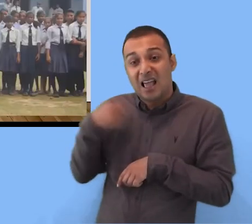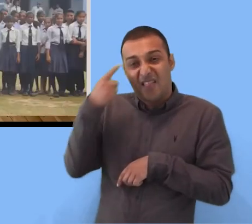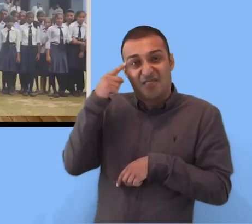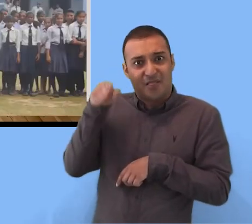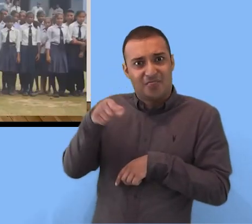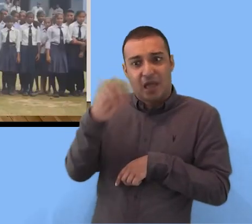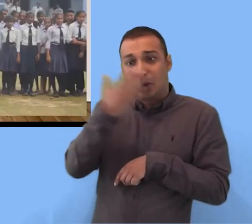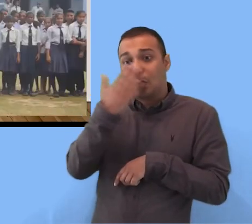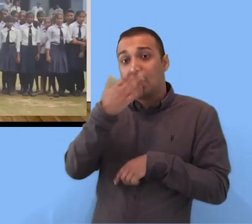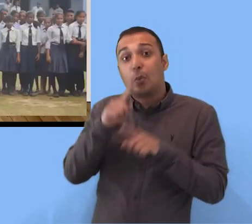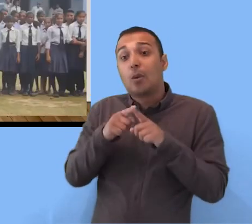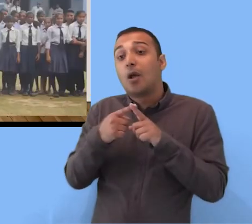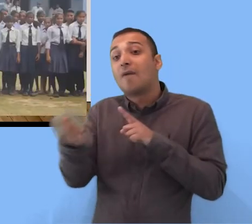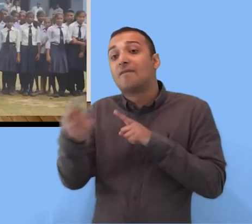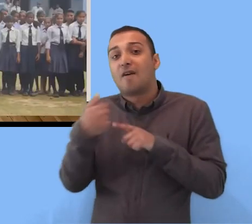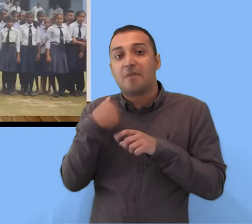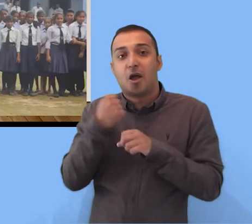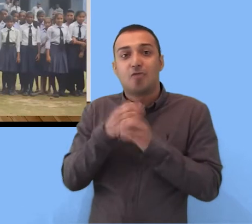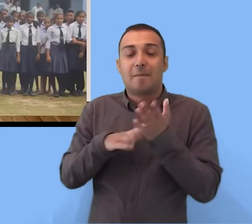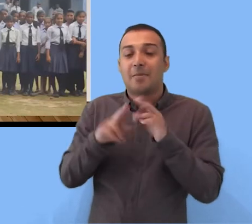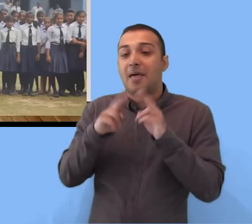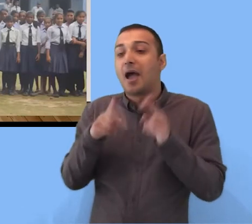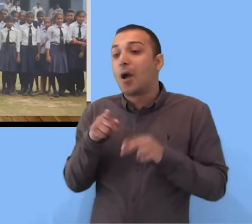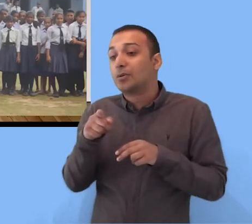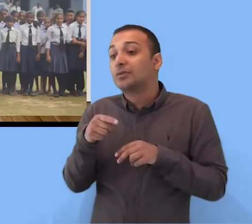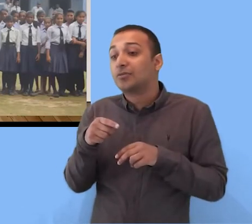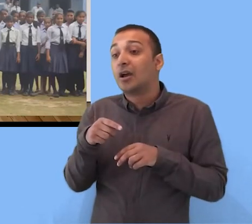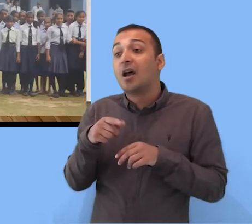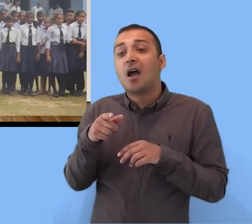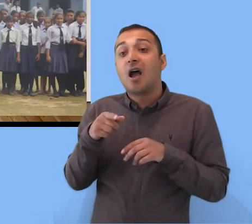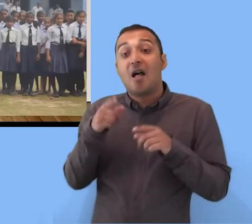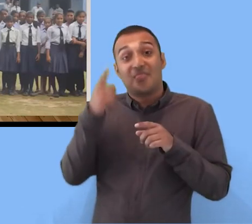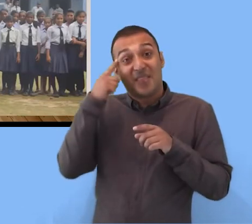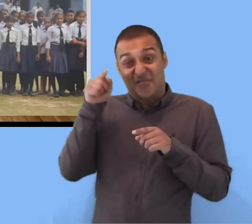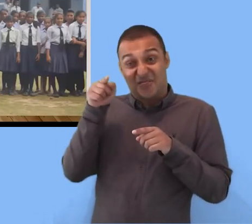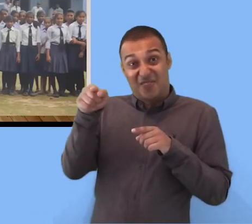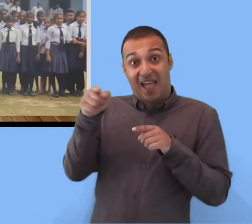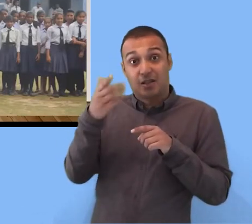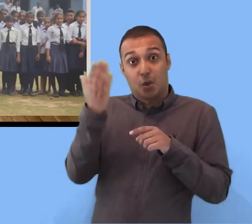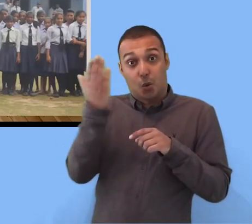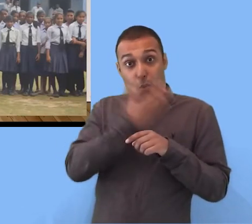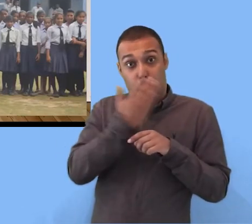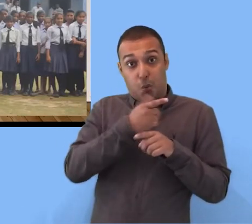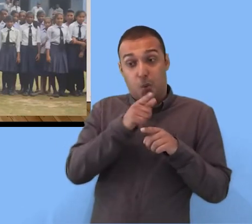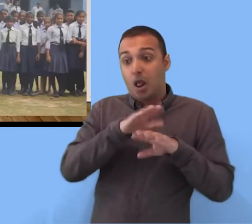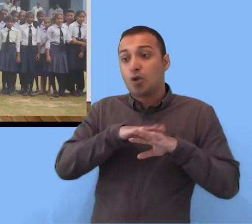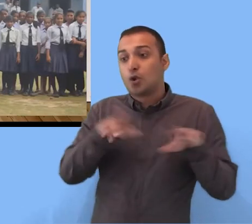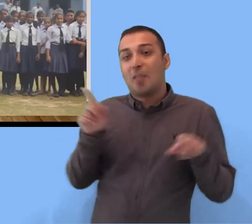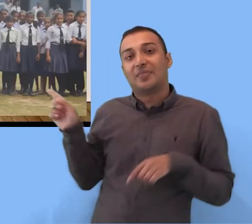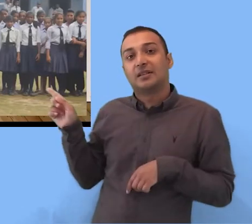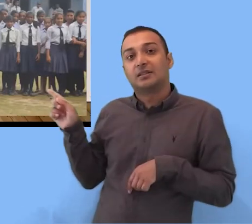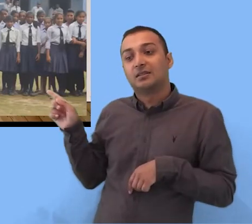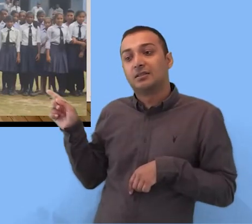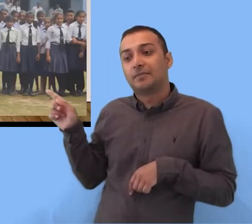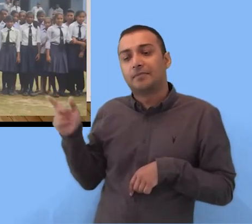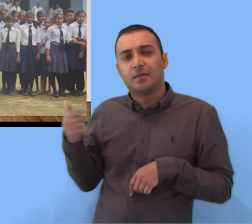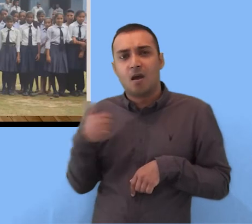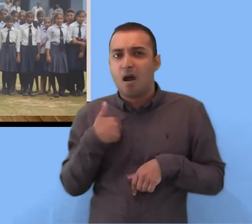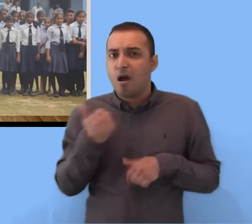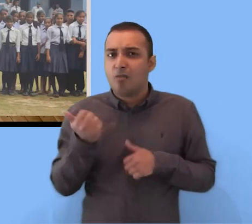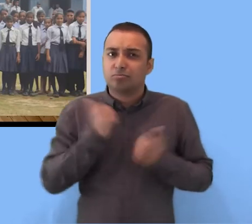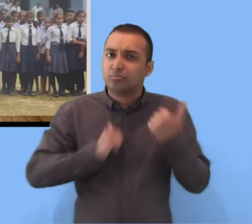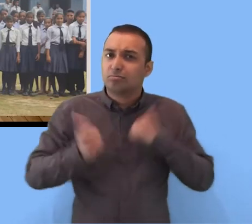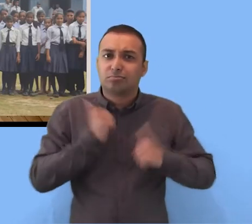house, and that this isn't the school. I've been in hundreds of schools. I've been very privileged to be in schools